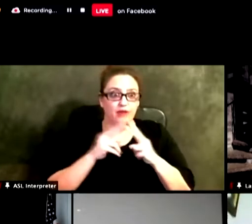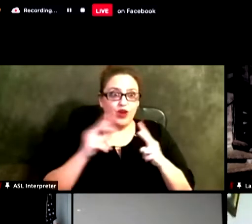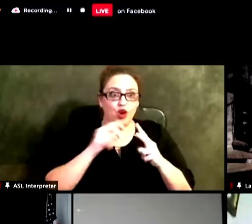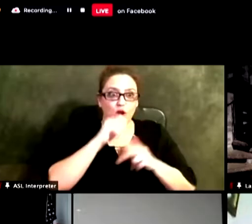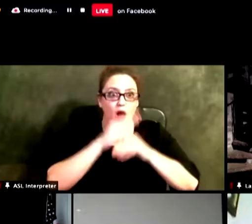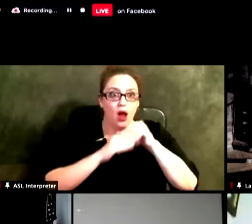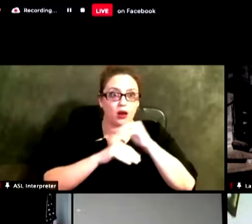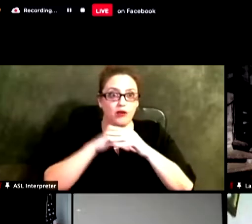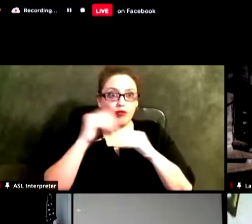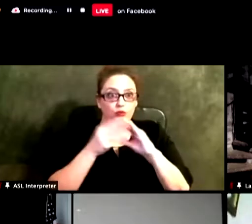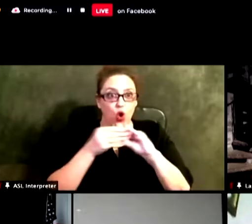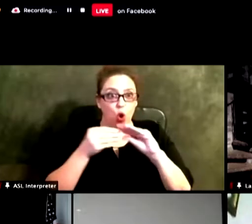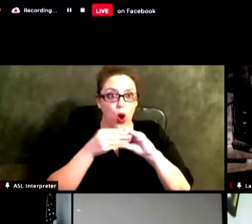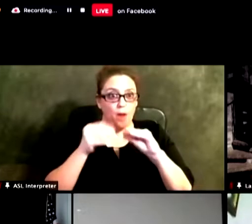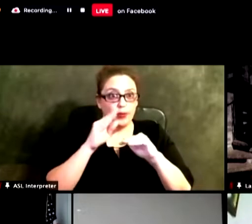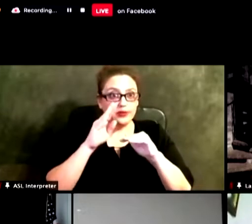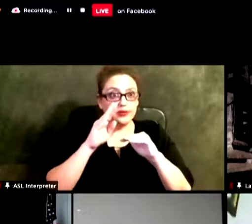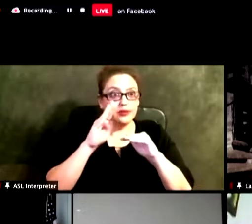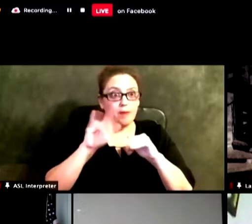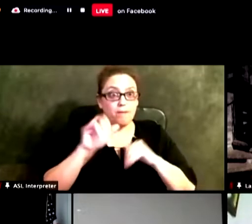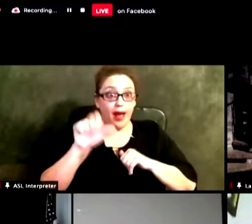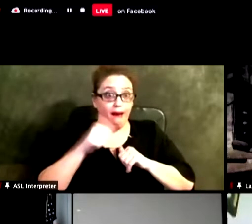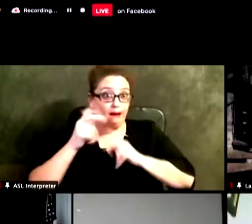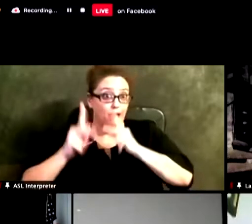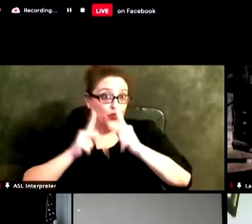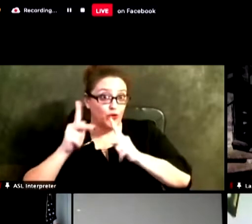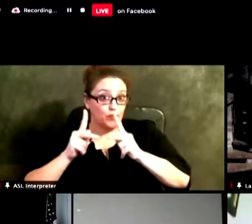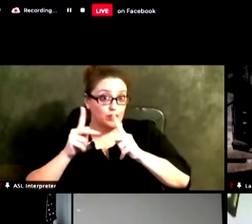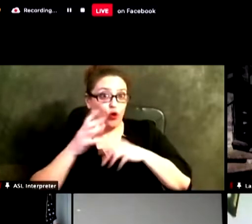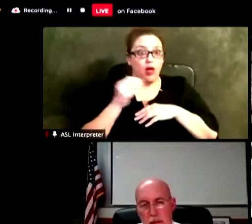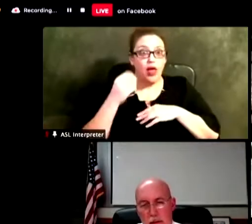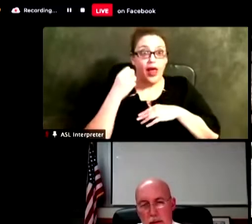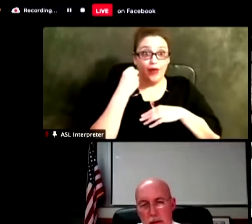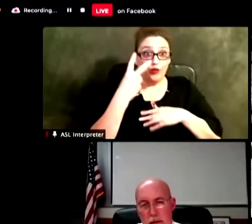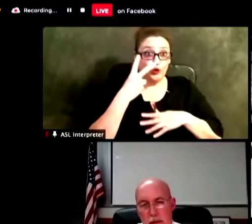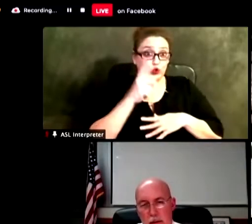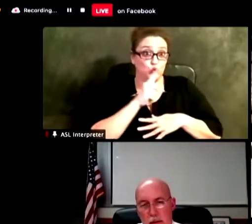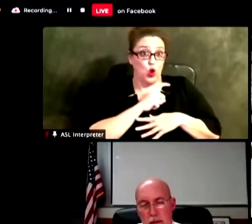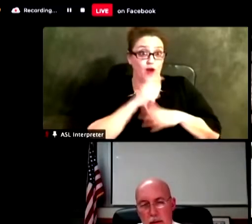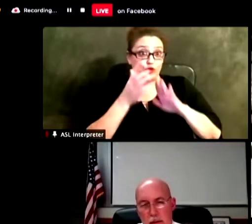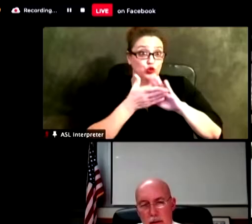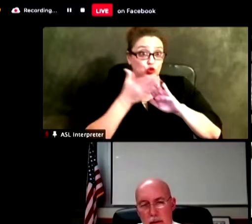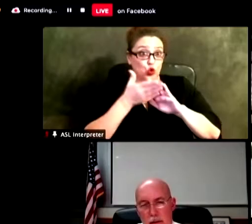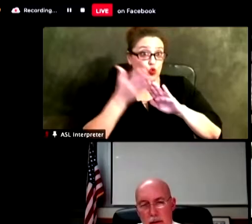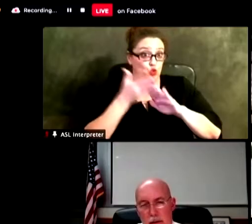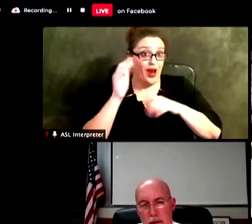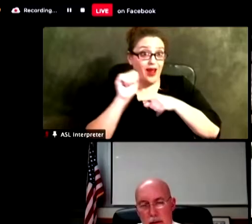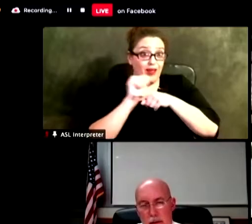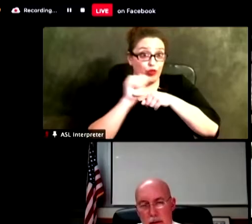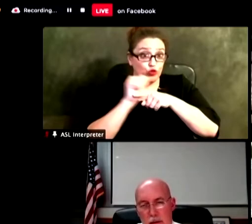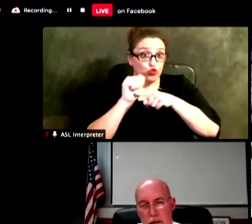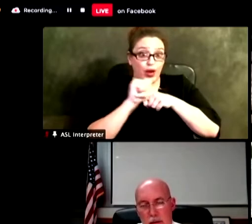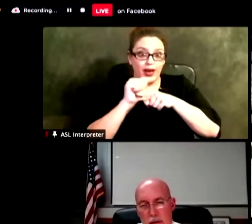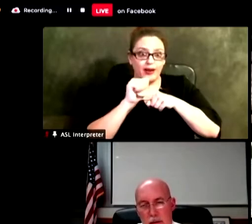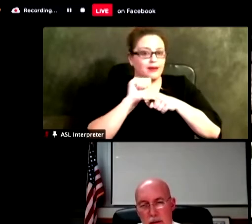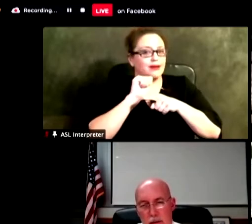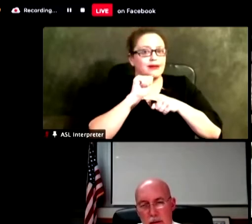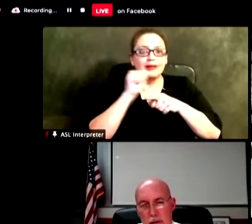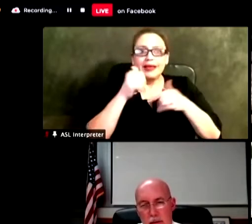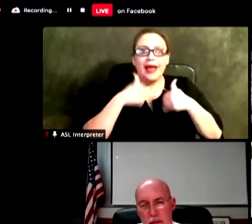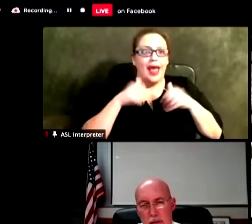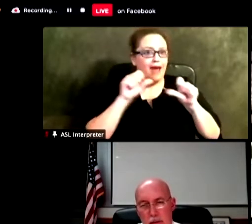by our peers that the two officers that ran the training did not have the ability to